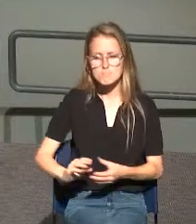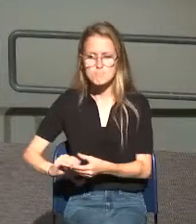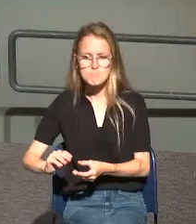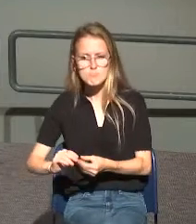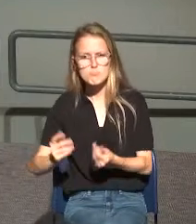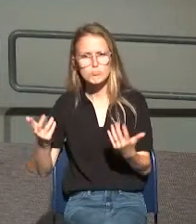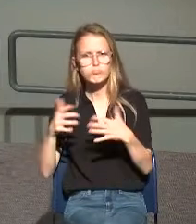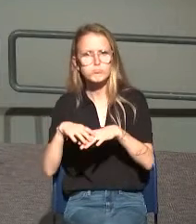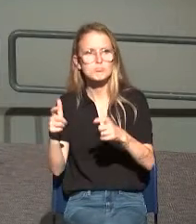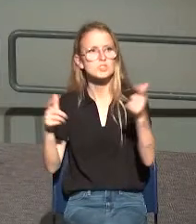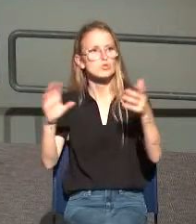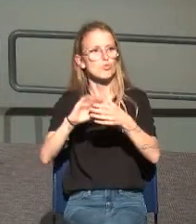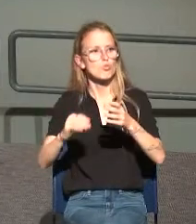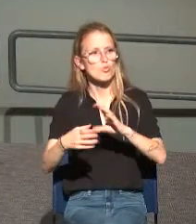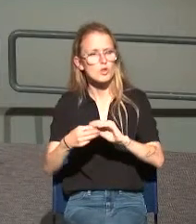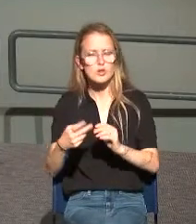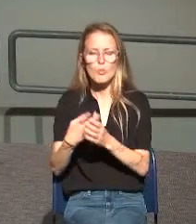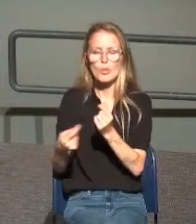talking here, so let me ask you some questions.